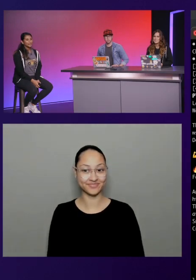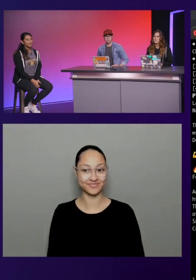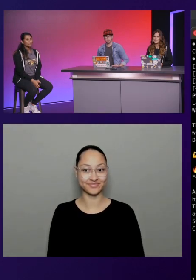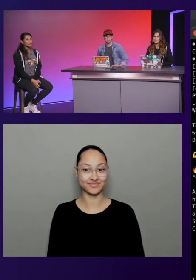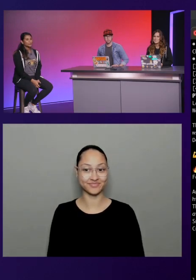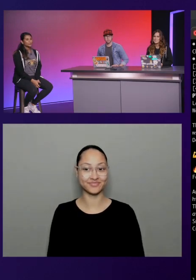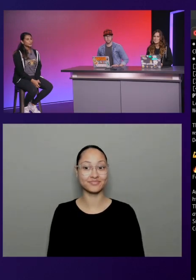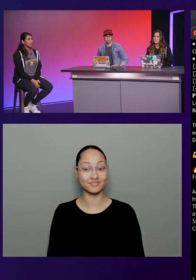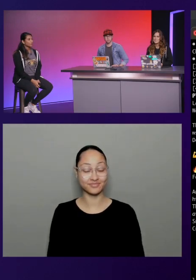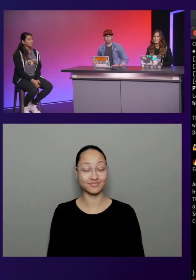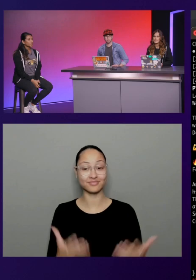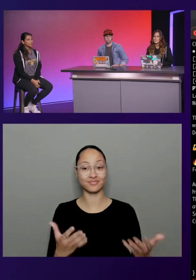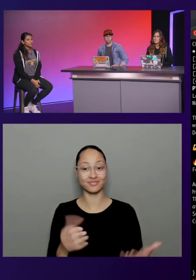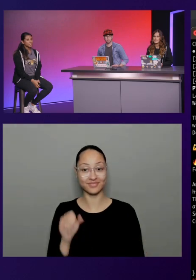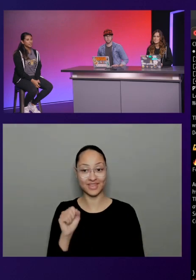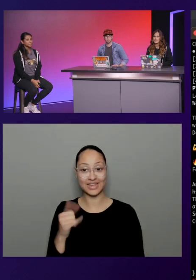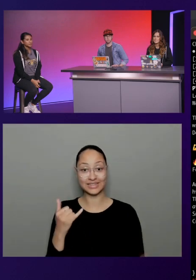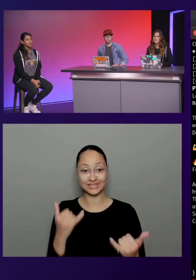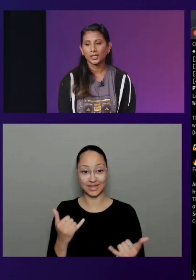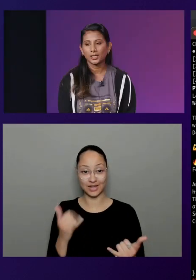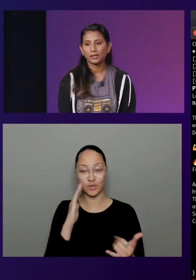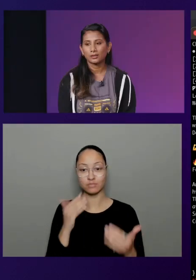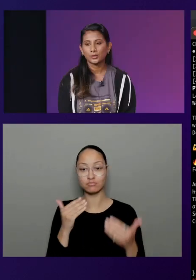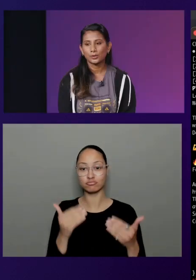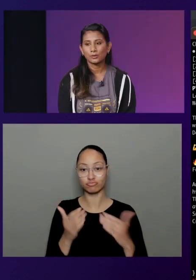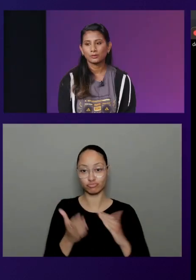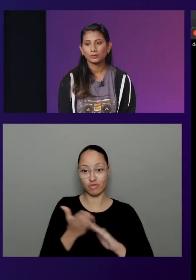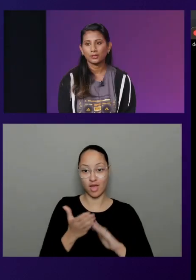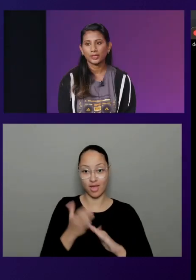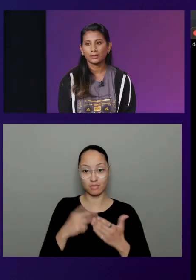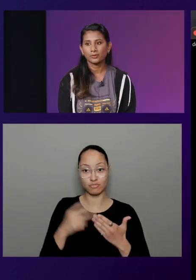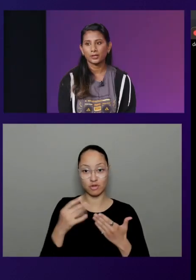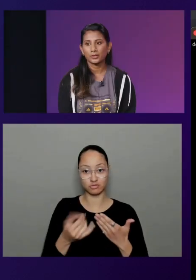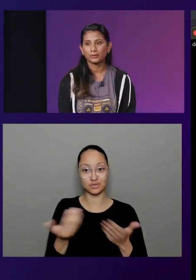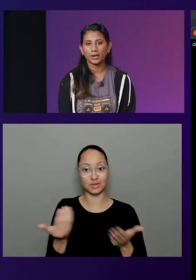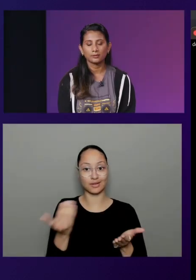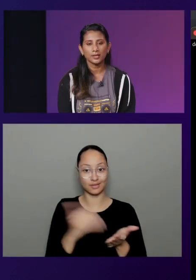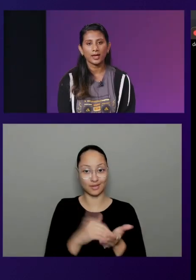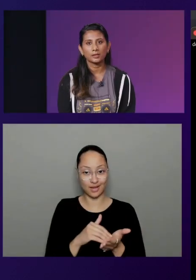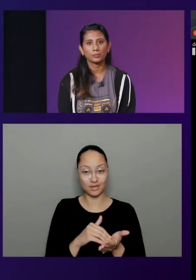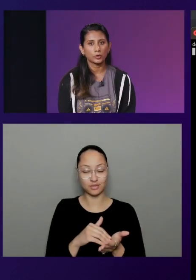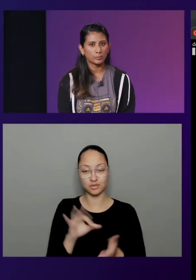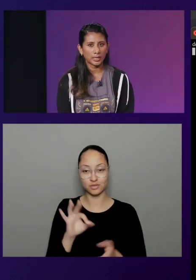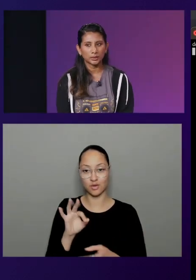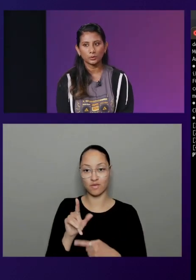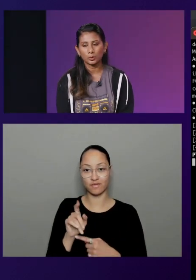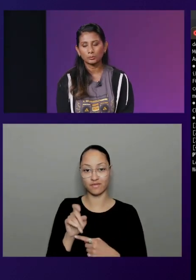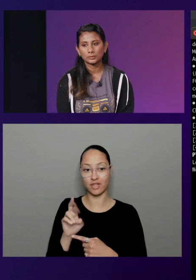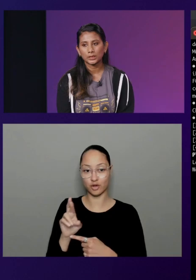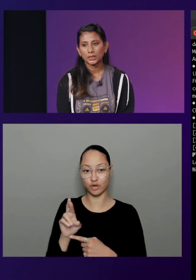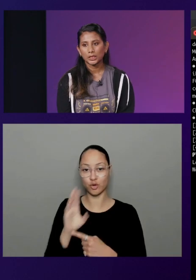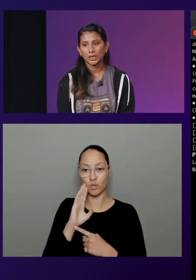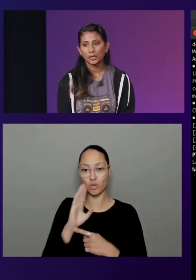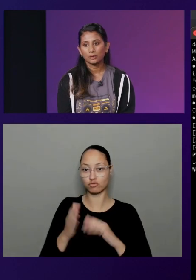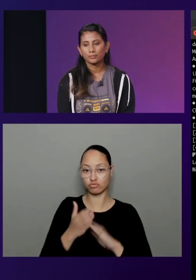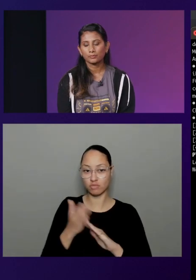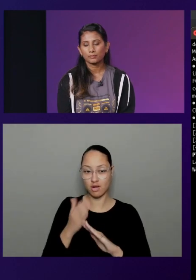So yeah, now I'm going to run the project again. So again, Flutter run, and I'm going to pick the Chrome